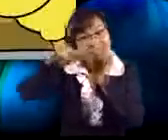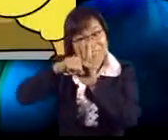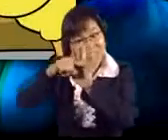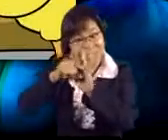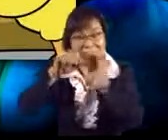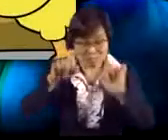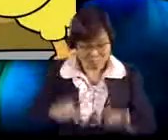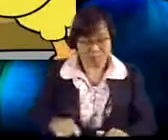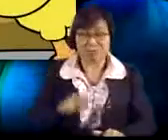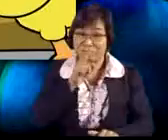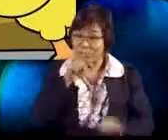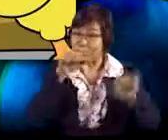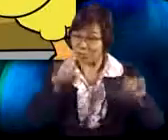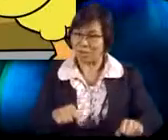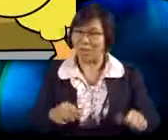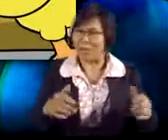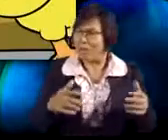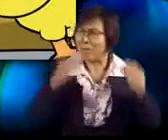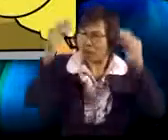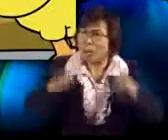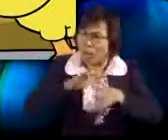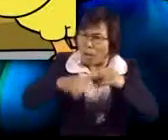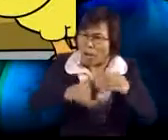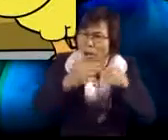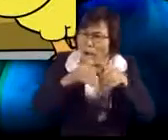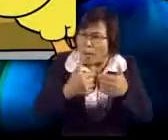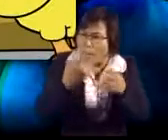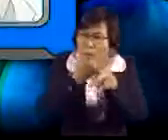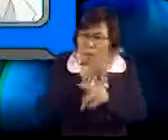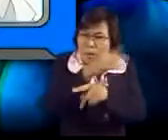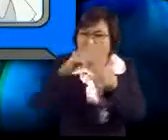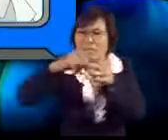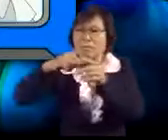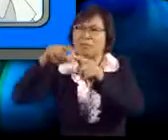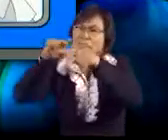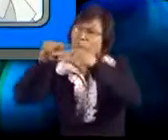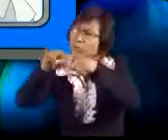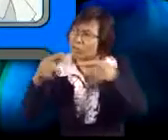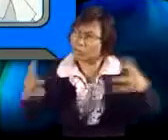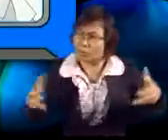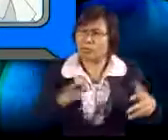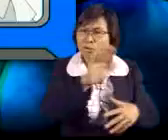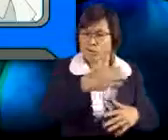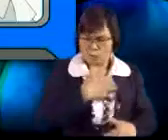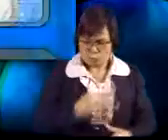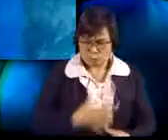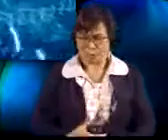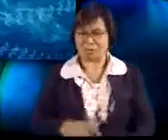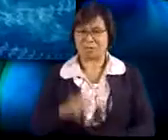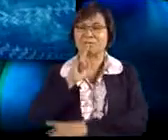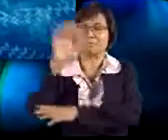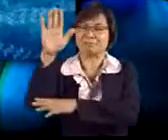could. Prof, what about multiplication and division? Your wish is granted.